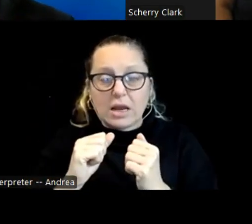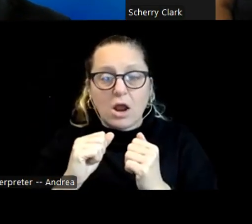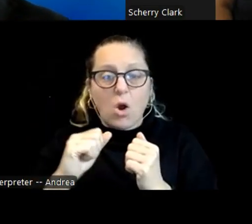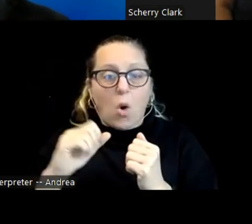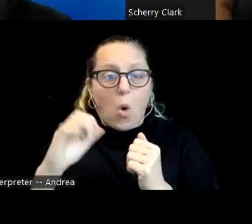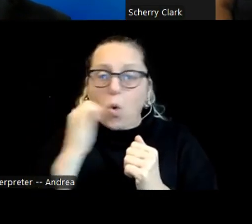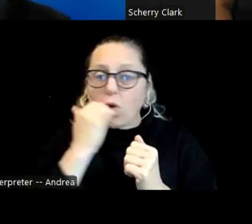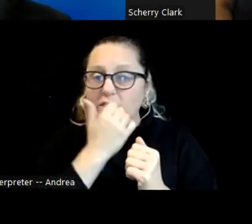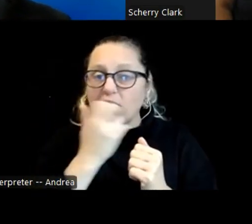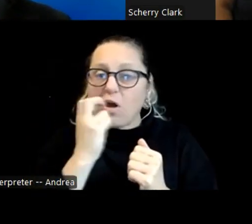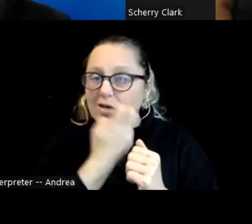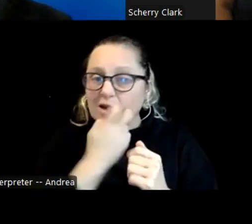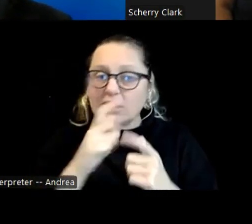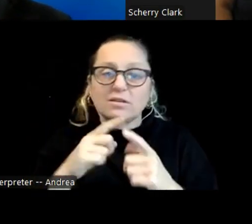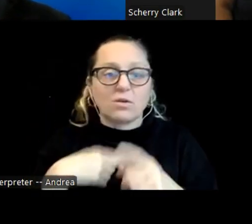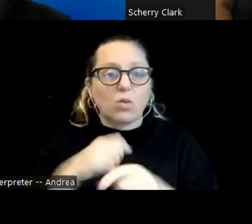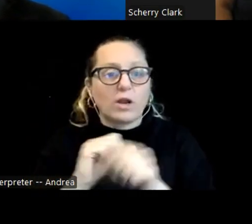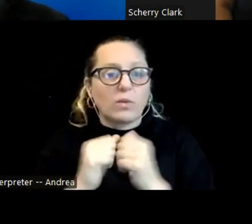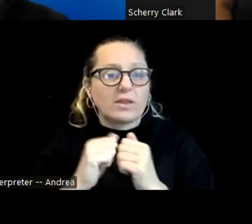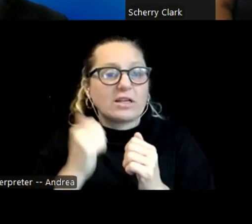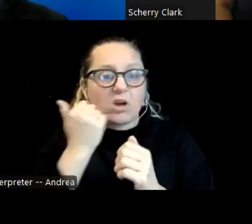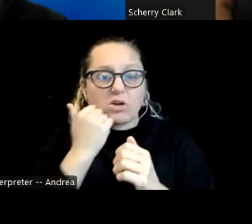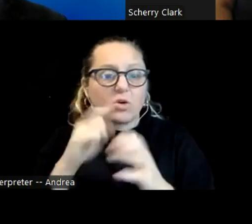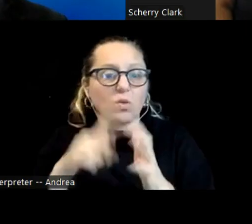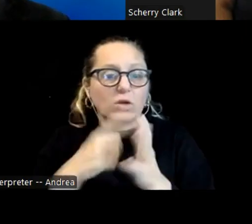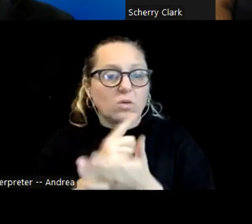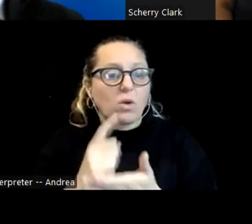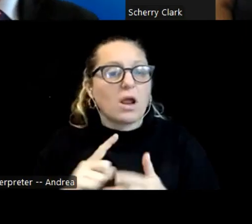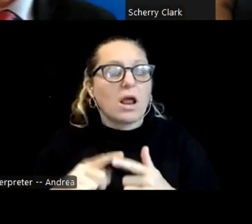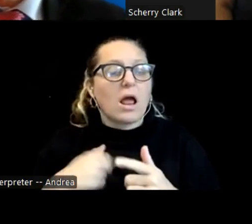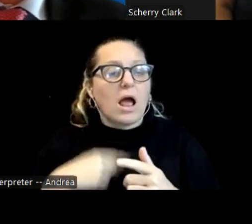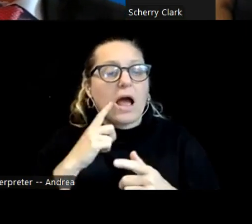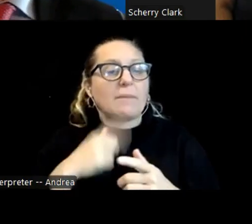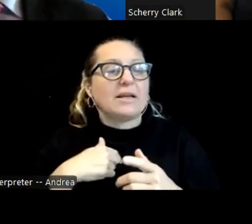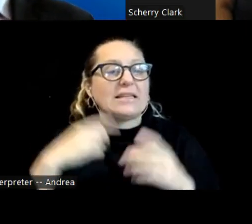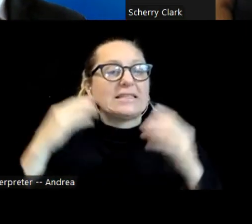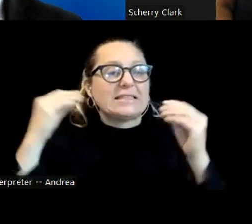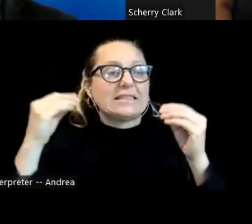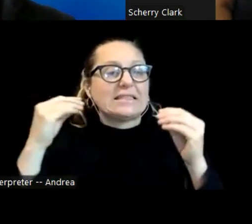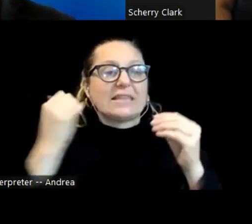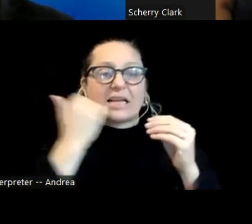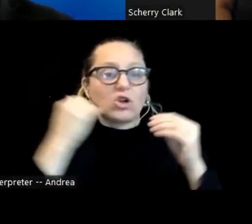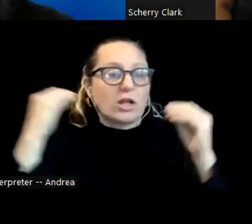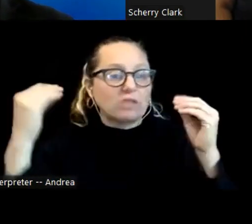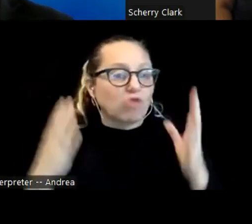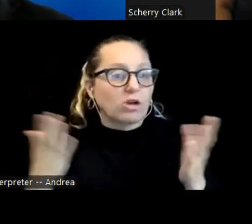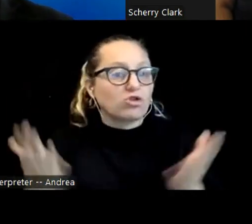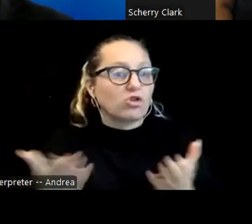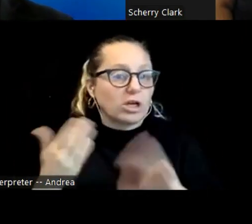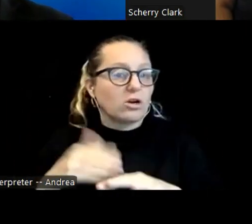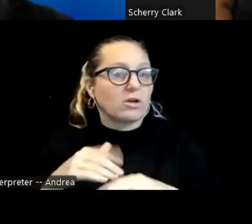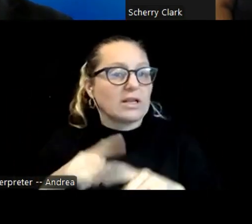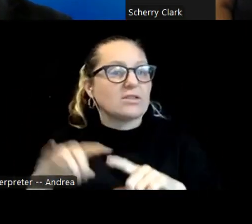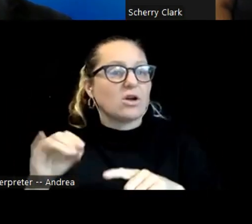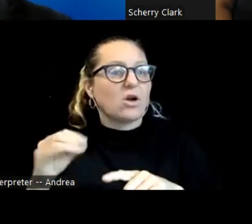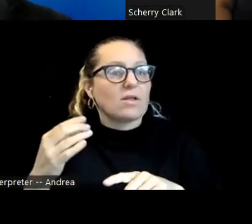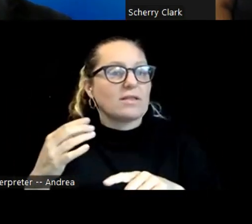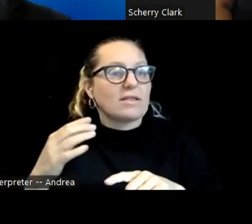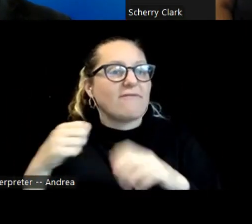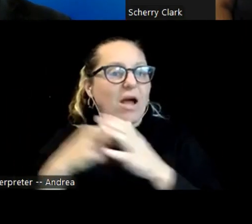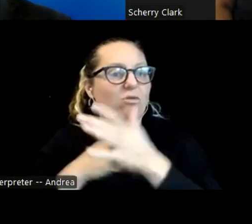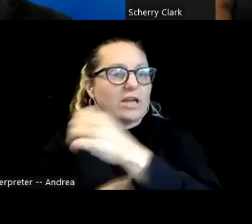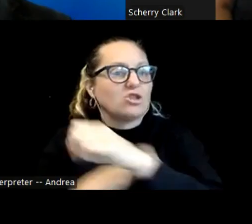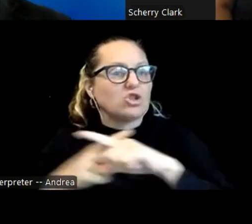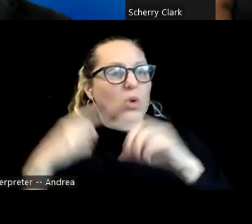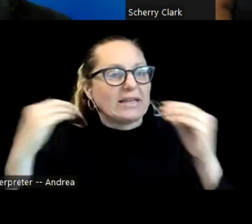week. I also serve as a dental assistant instructor here at Dental Careers Foundation, which is owned by Dr. John Quadalak. So I also teach students and